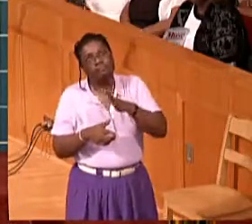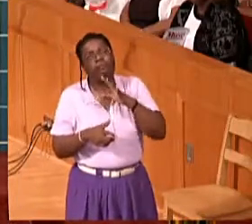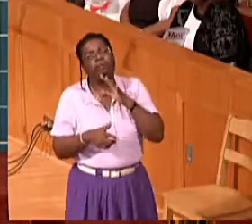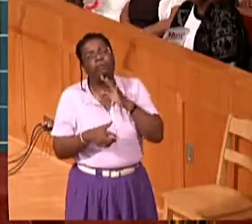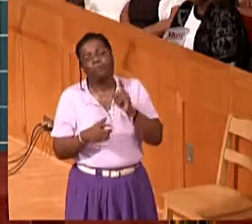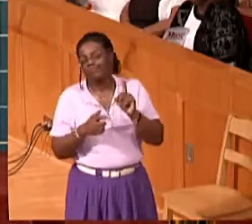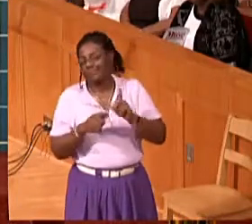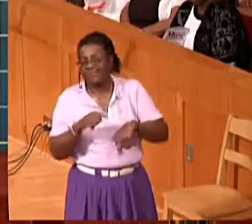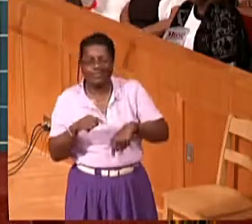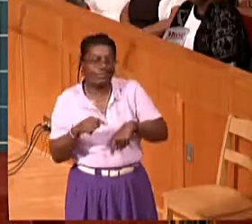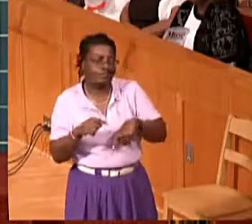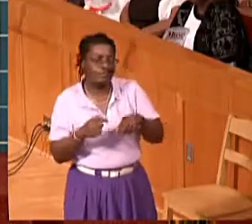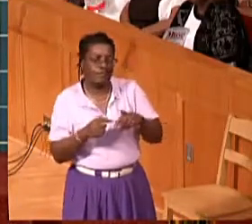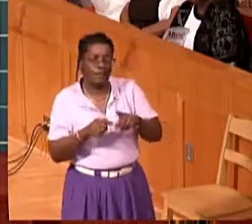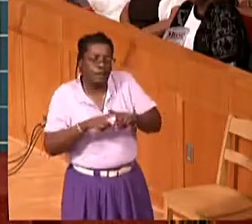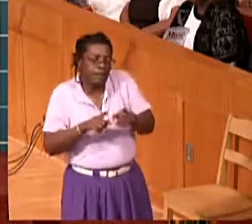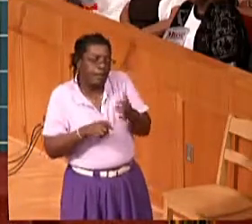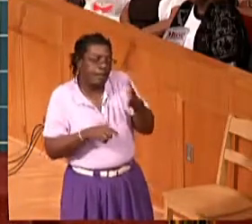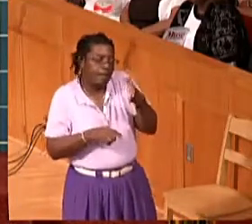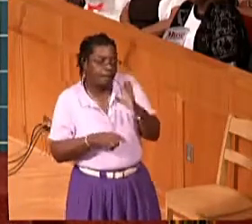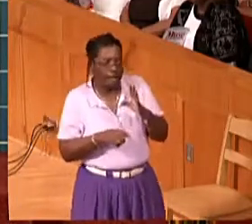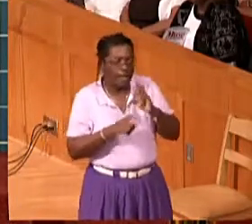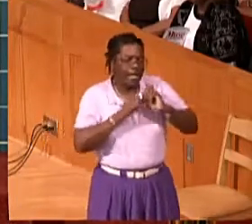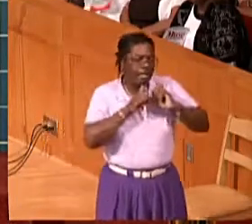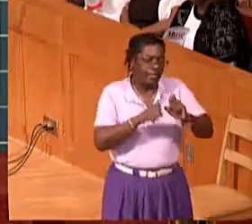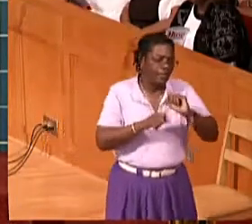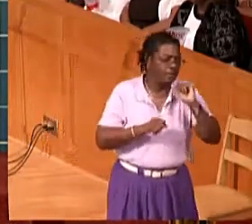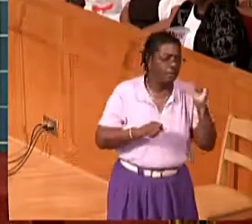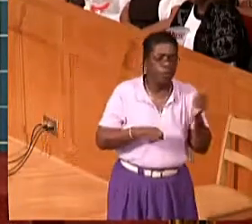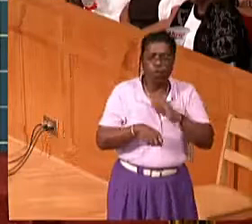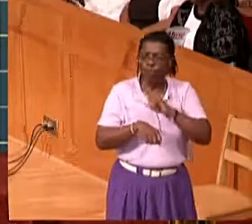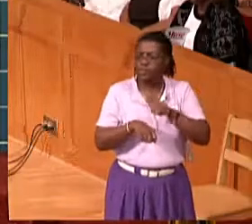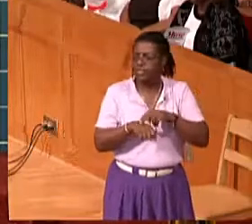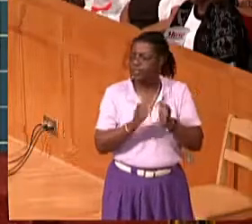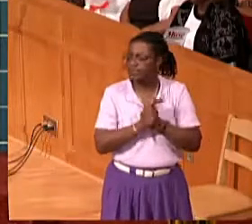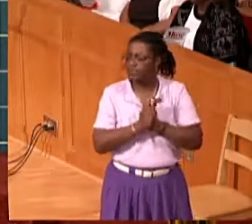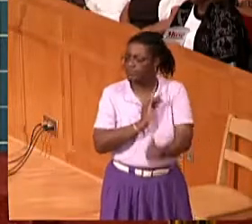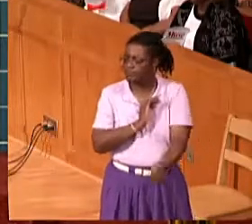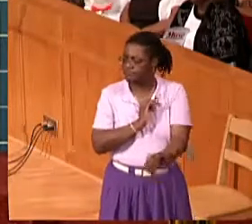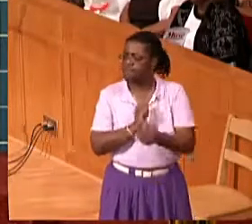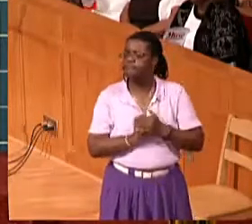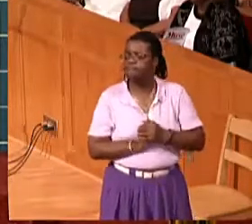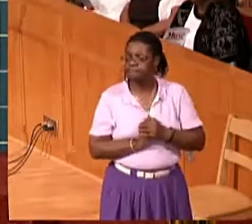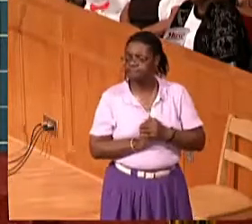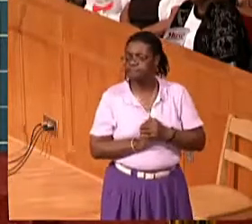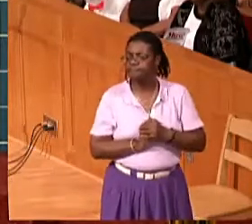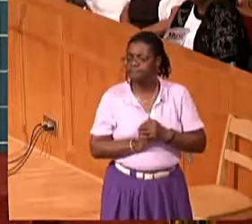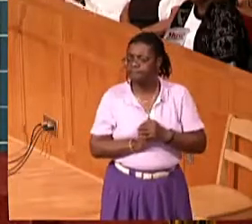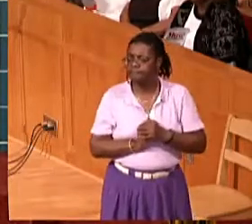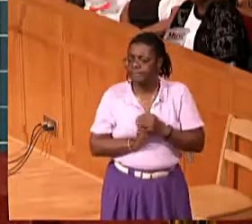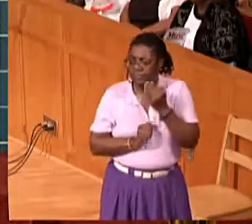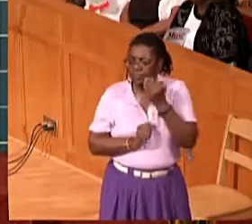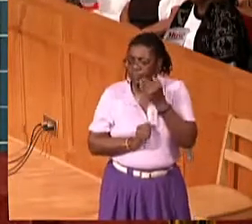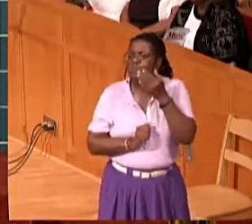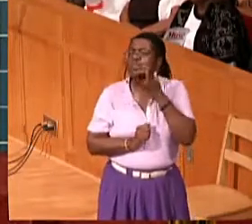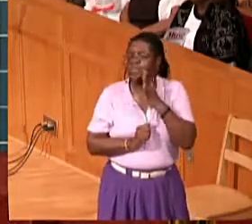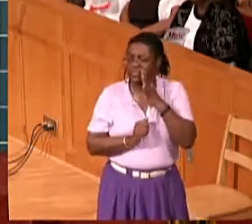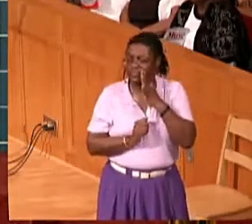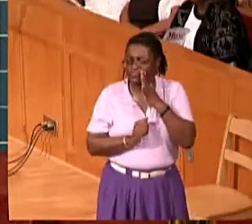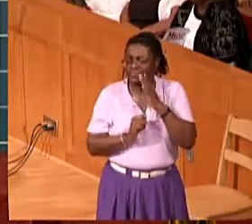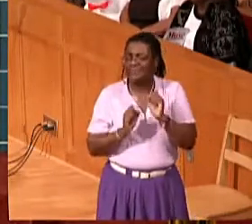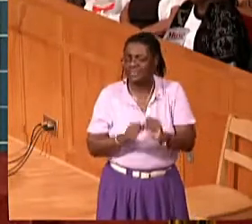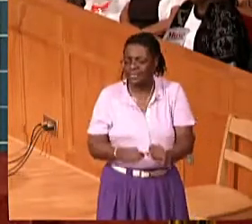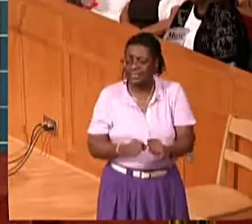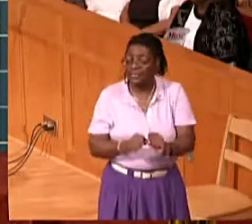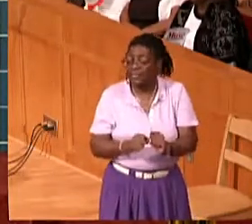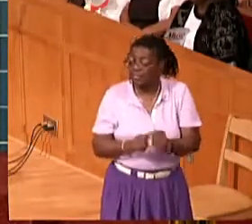But God left us all with something. I have got a witness here. And I'm glad that God did that. Regardless of how long you've